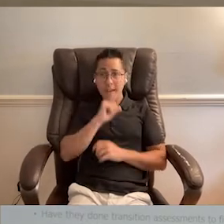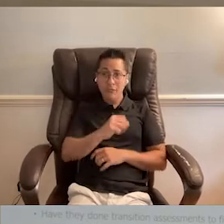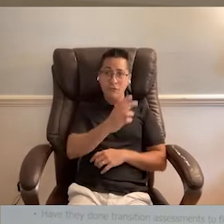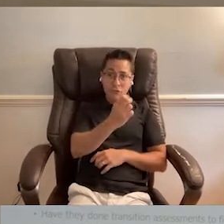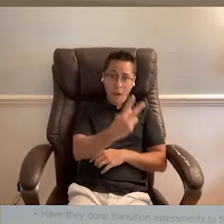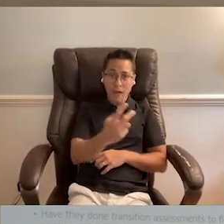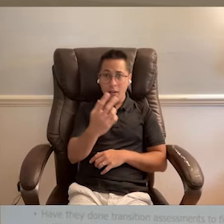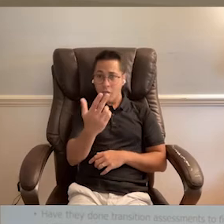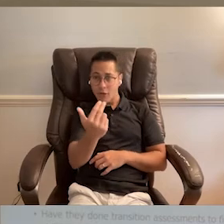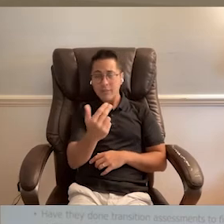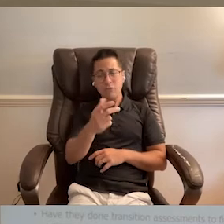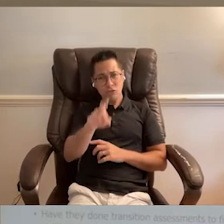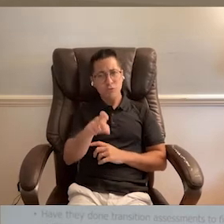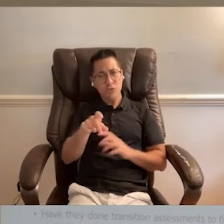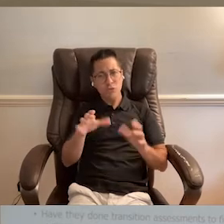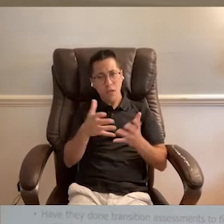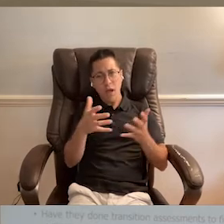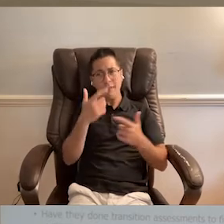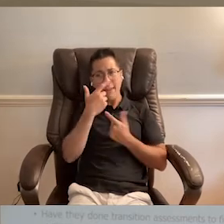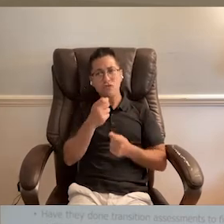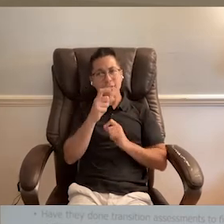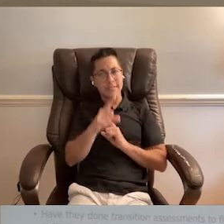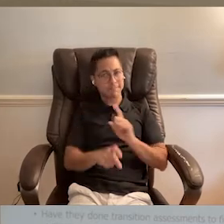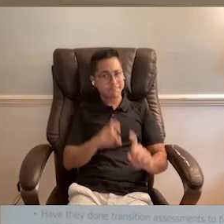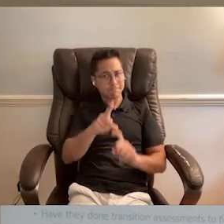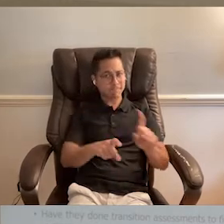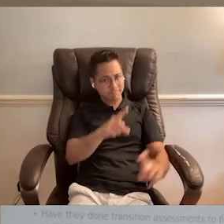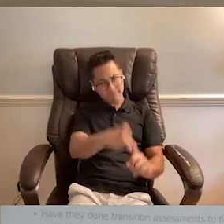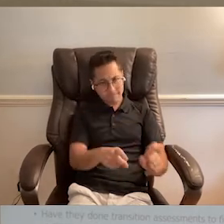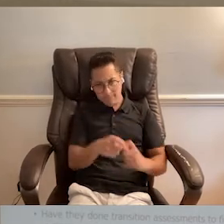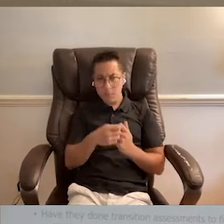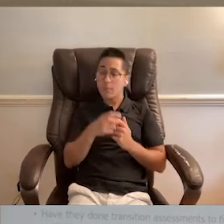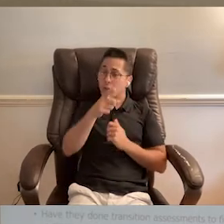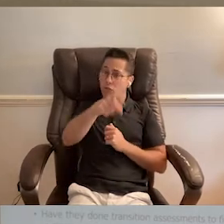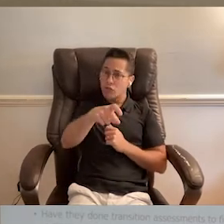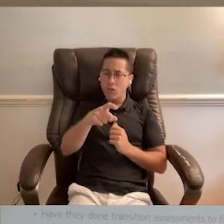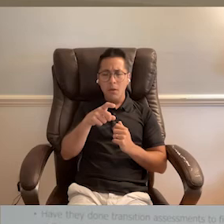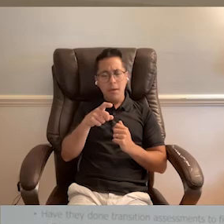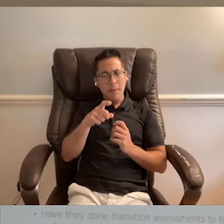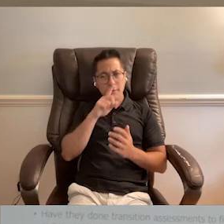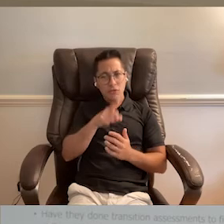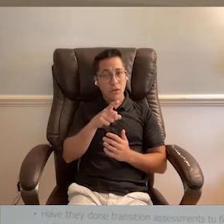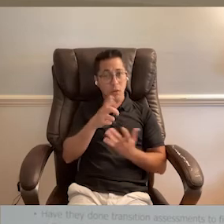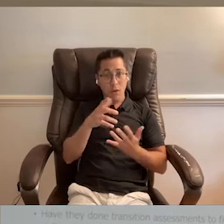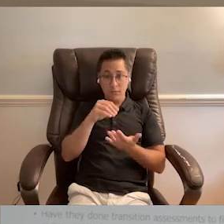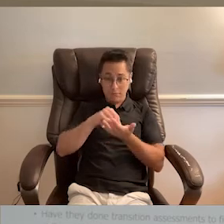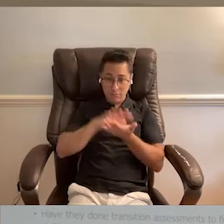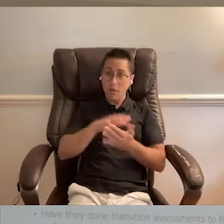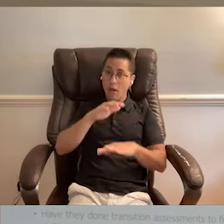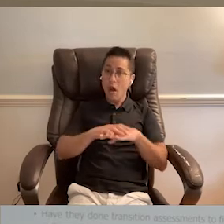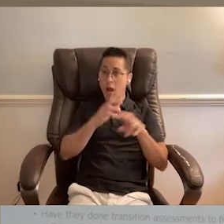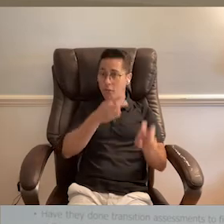lots of interest inventories. You should be making sure that what gets put on that transition IEP is